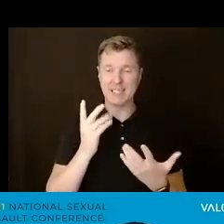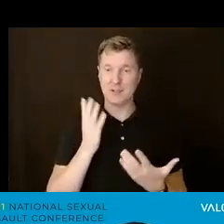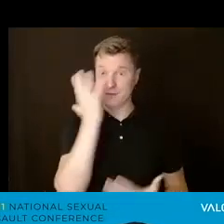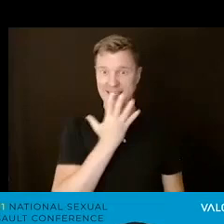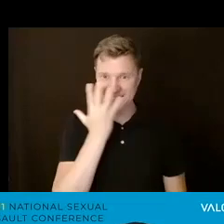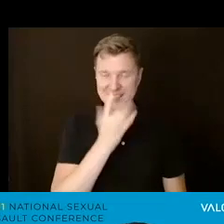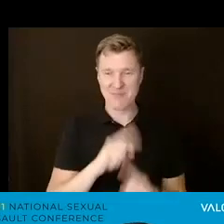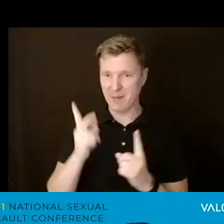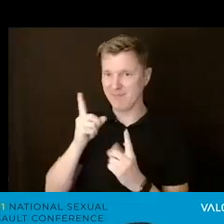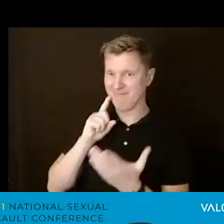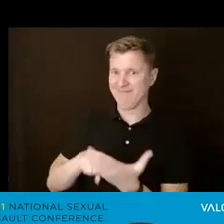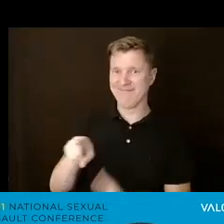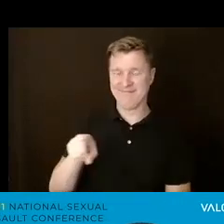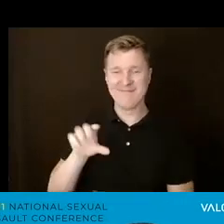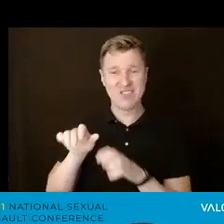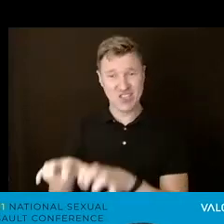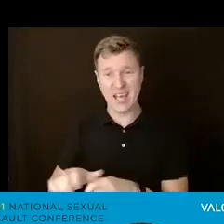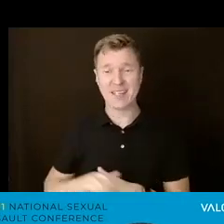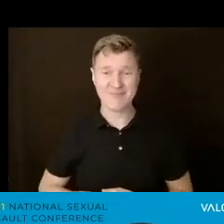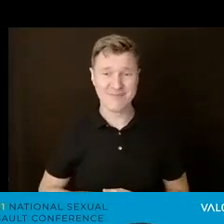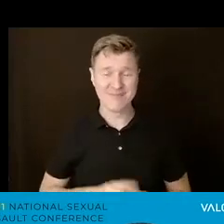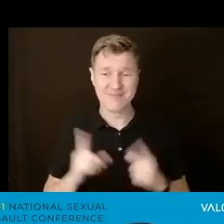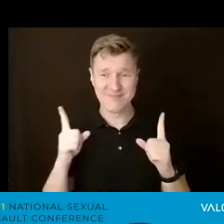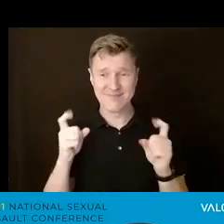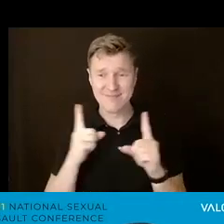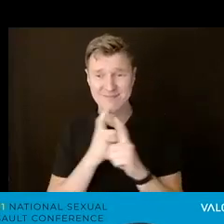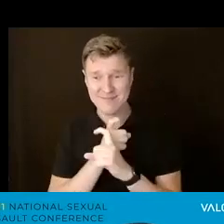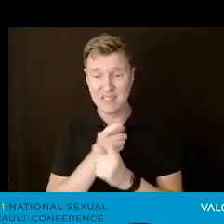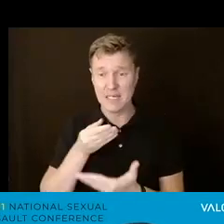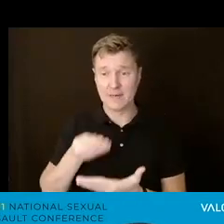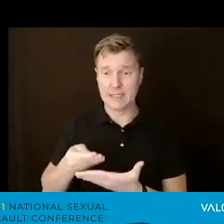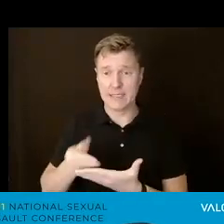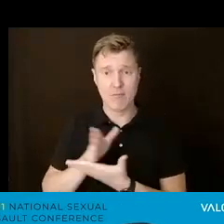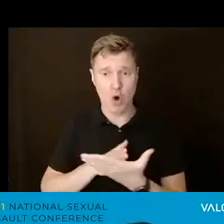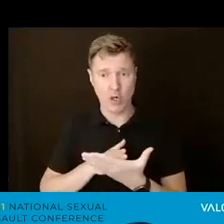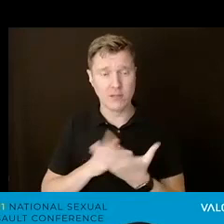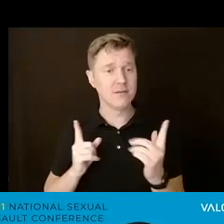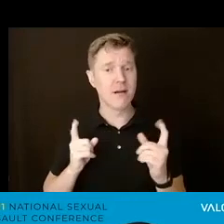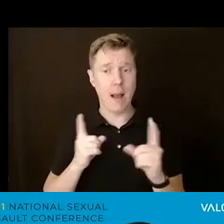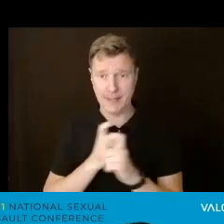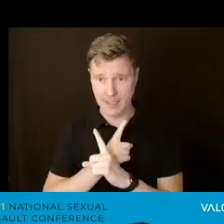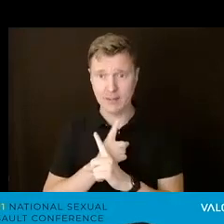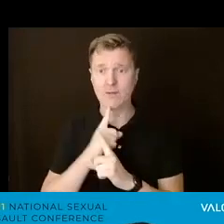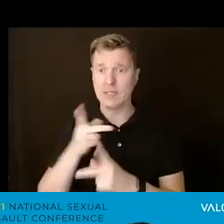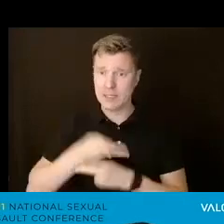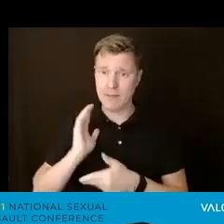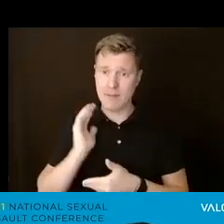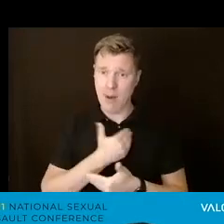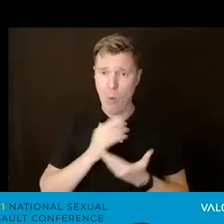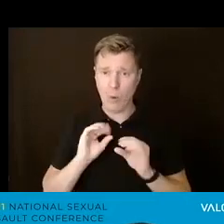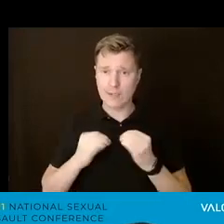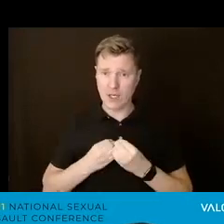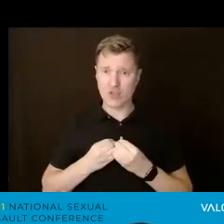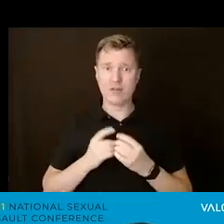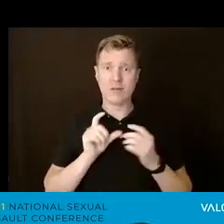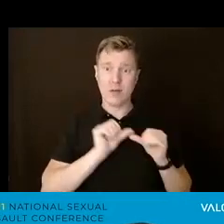you. And it is really complicated. The funding puzzle is really complicated for keeping our organizations afloat. And then on top